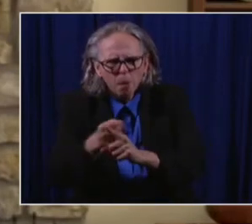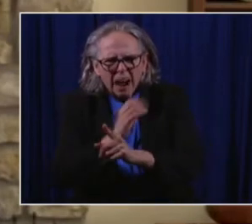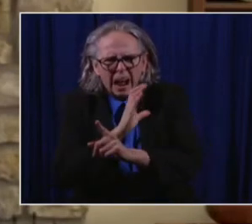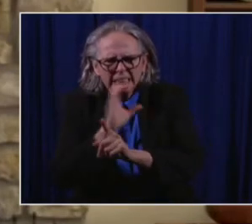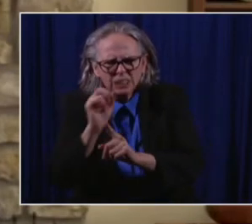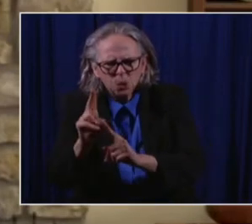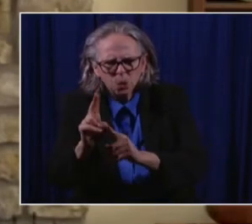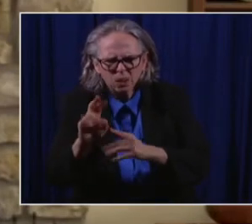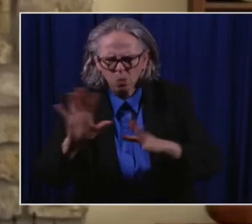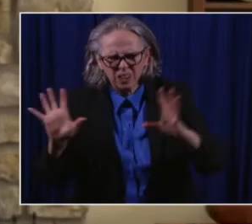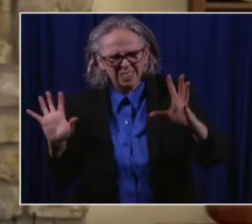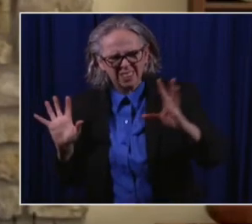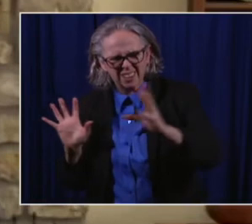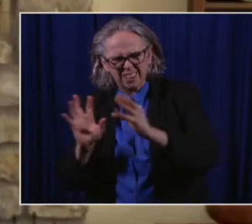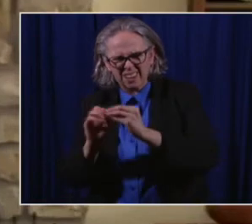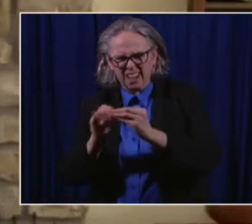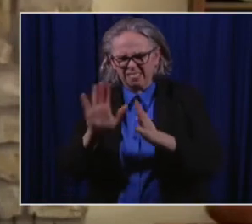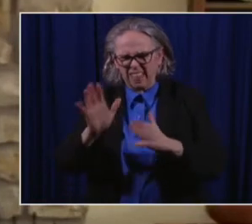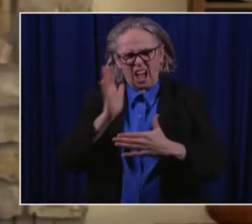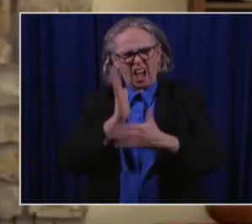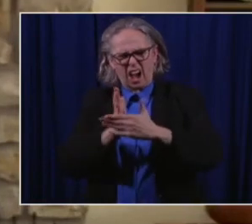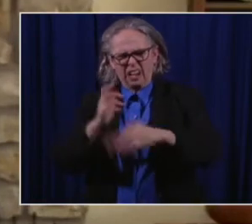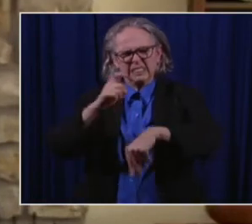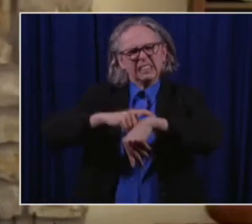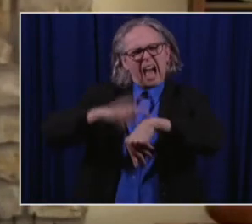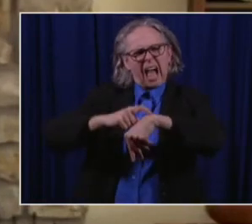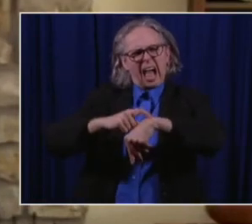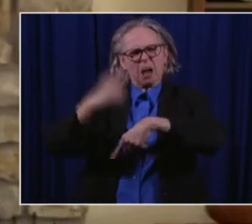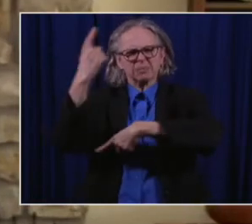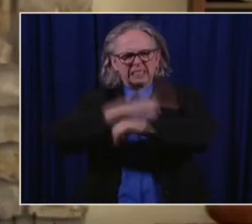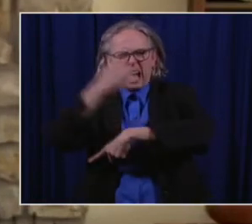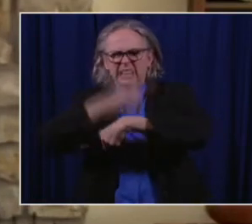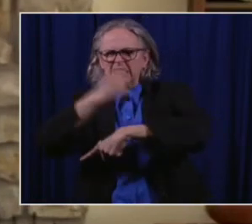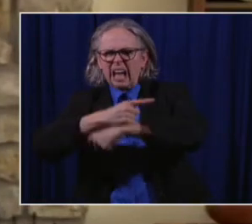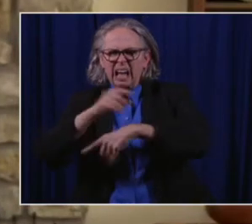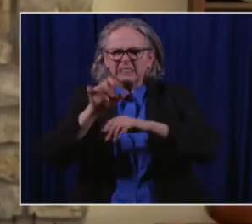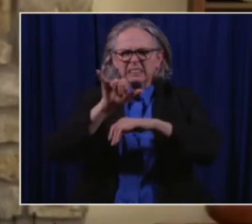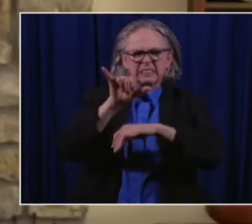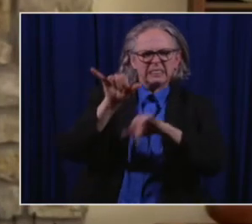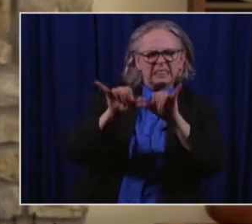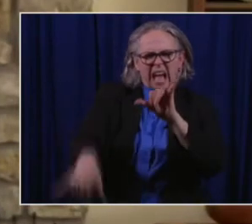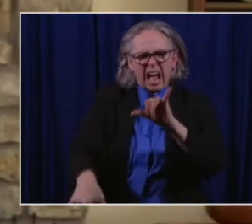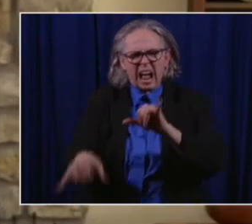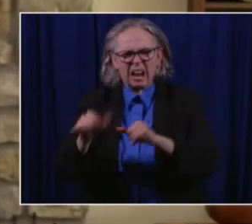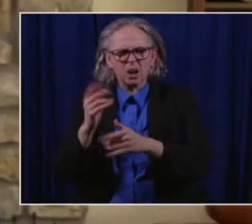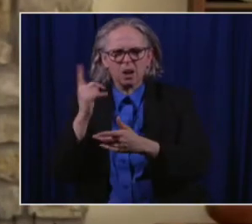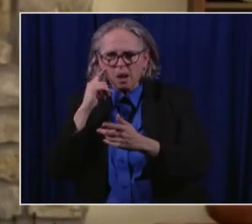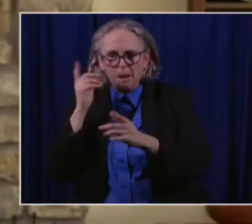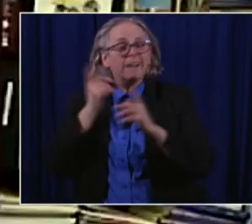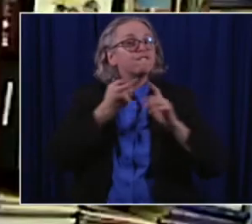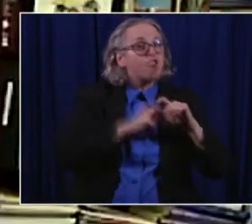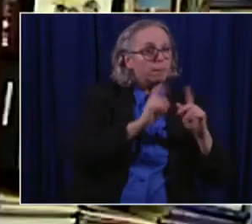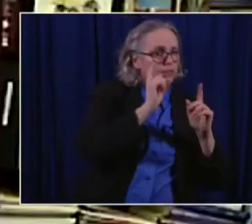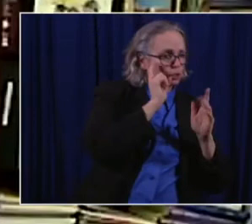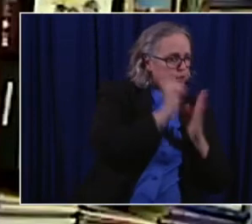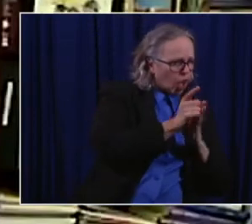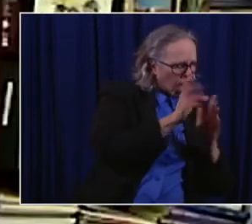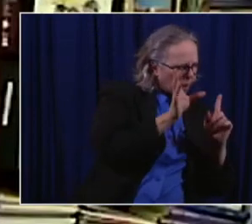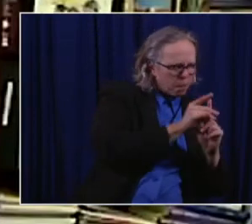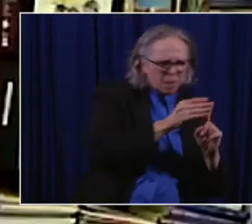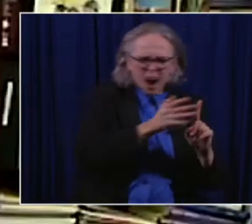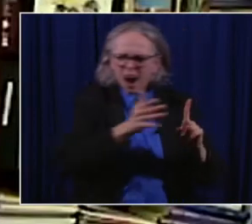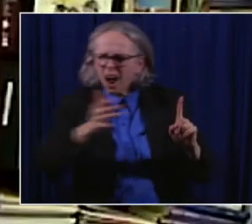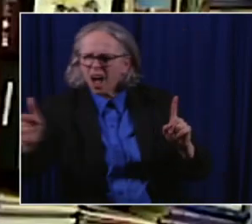average length of time until we see that? I mean, you're talking about Thanksgiving. So correct. So the timeline of when